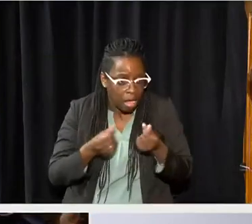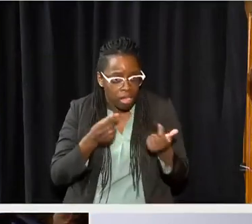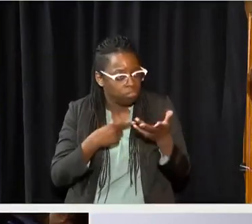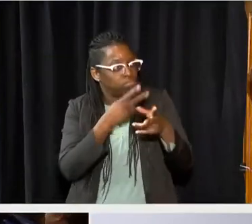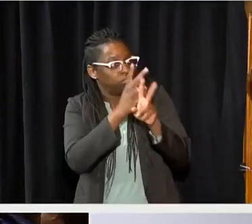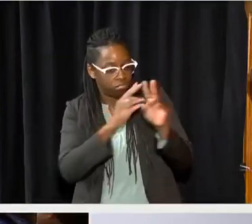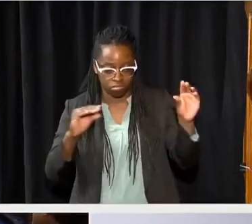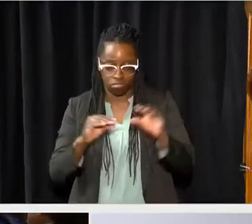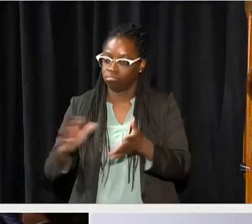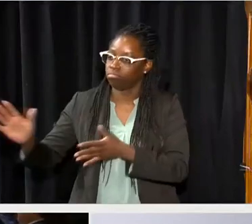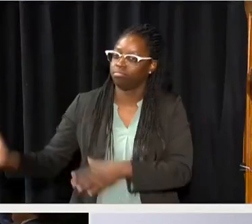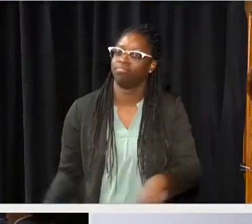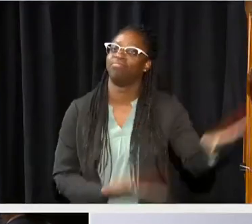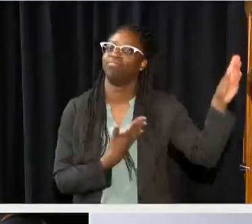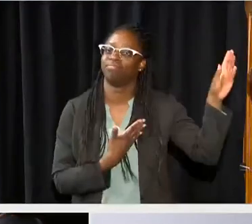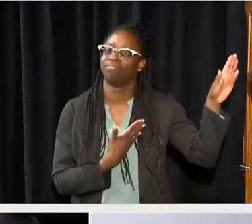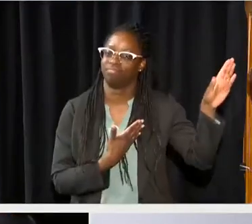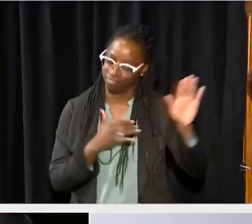Let's do it.